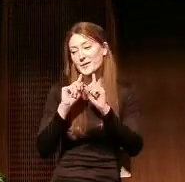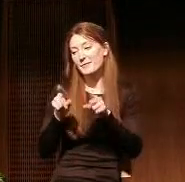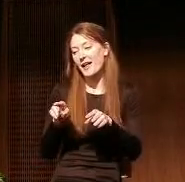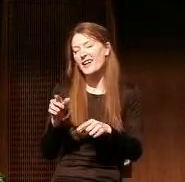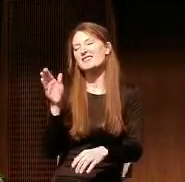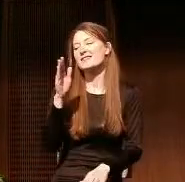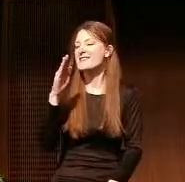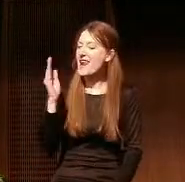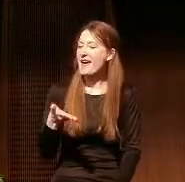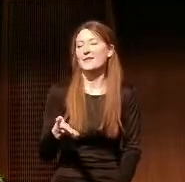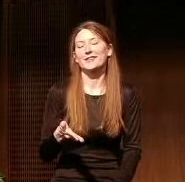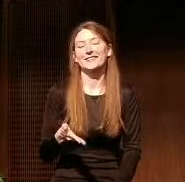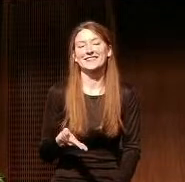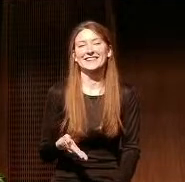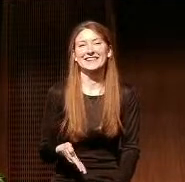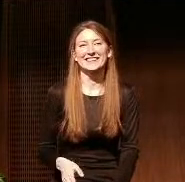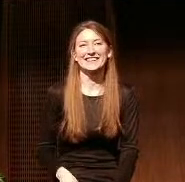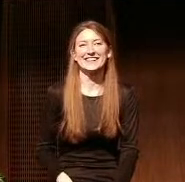never.